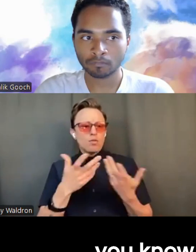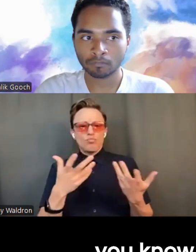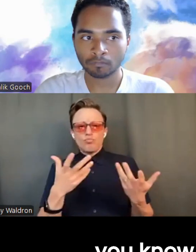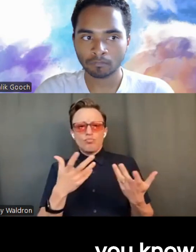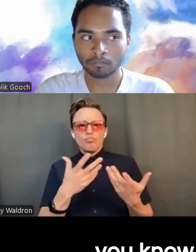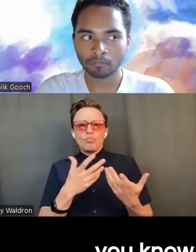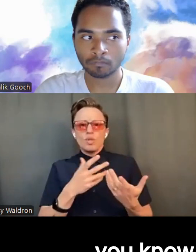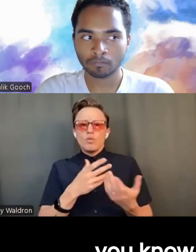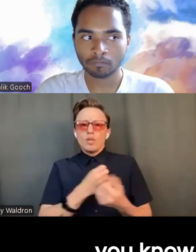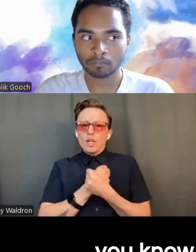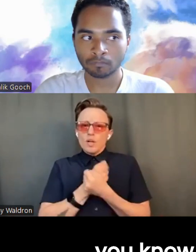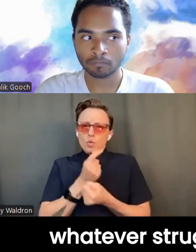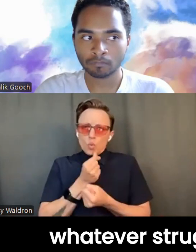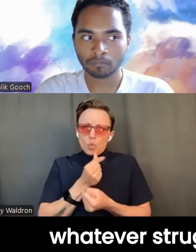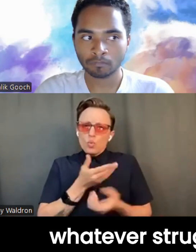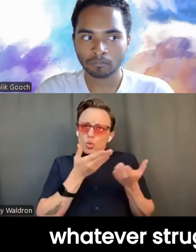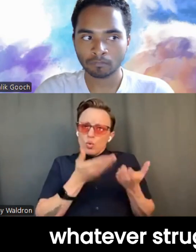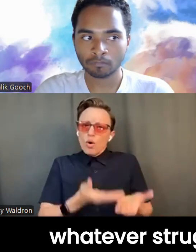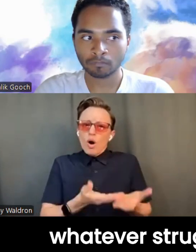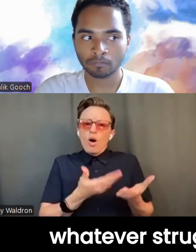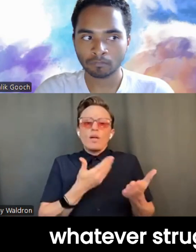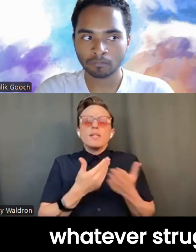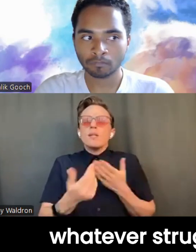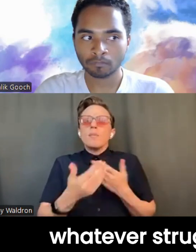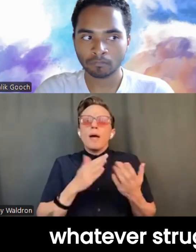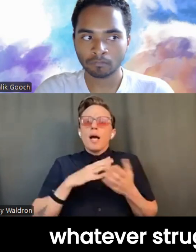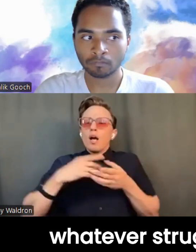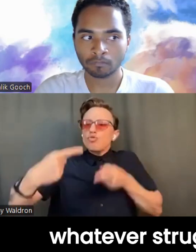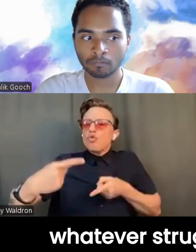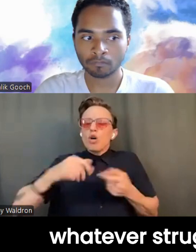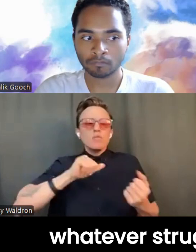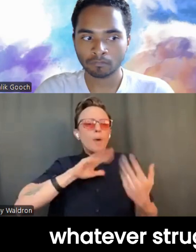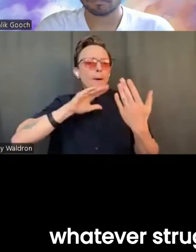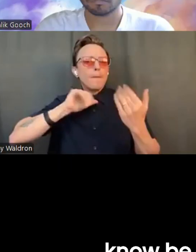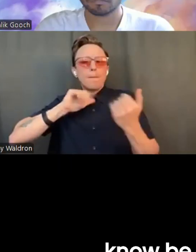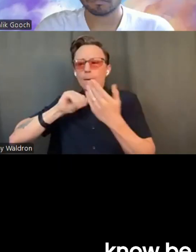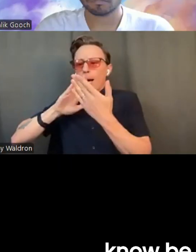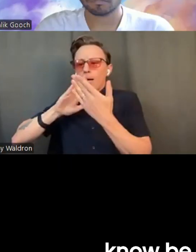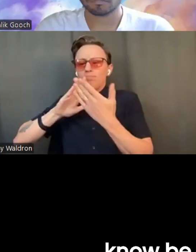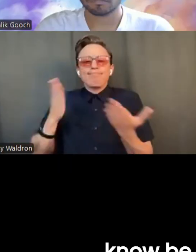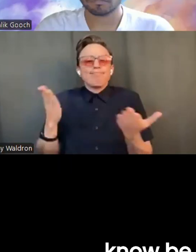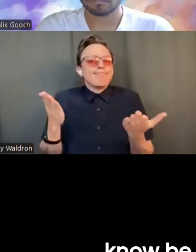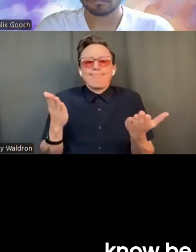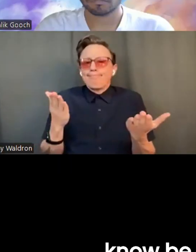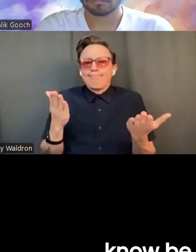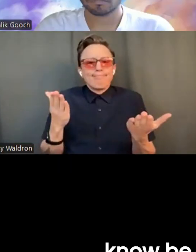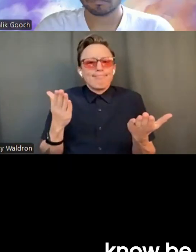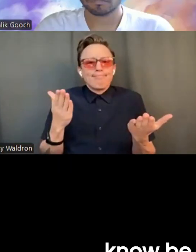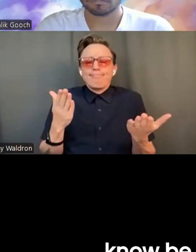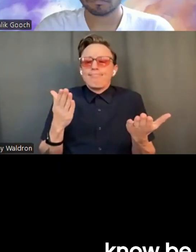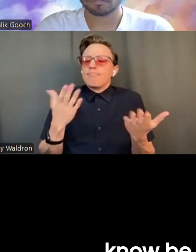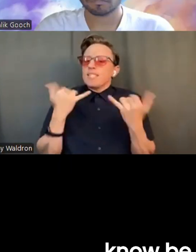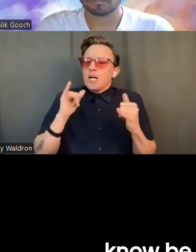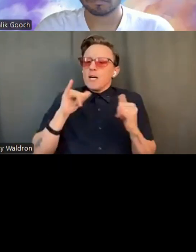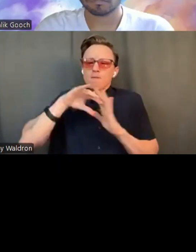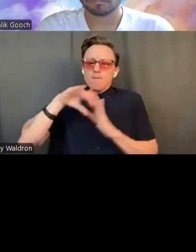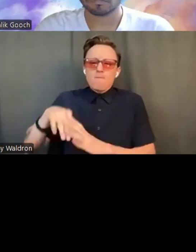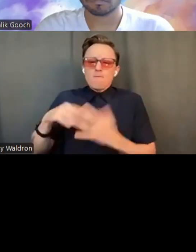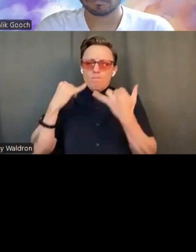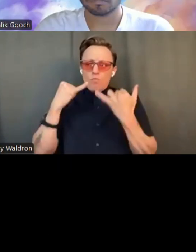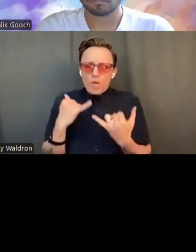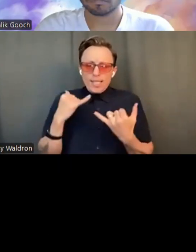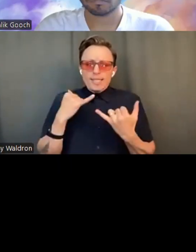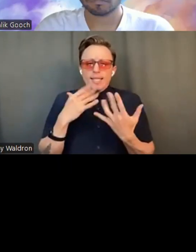love who you are even with whatever struggles you're facing, just kind of you know be present and meet yourself